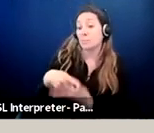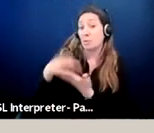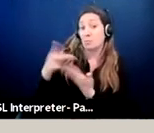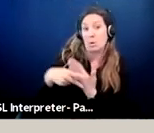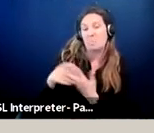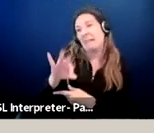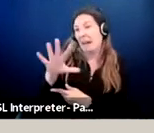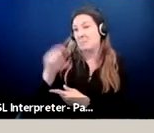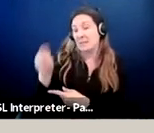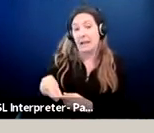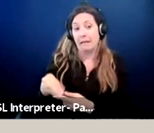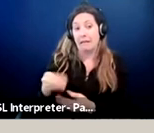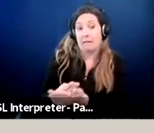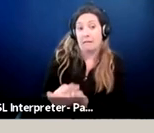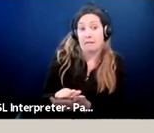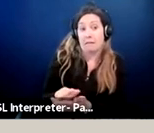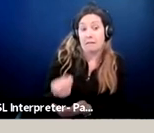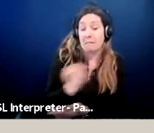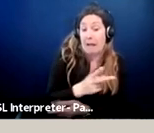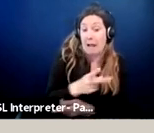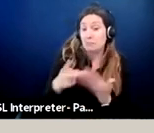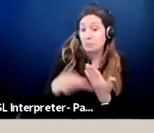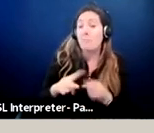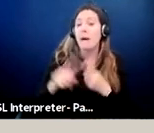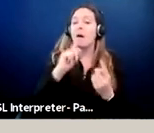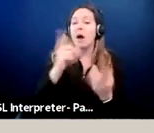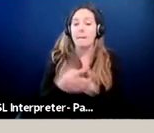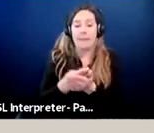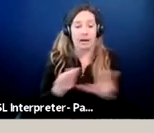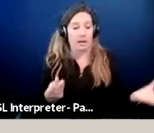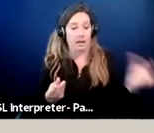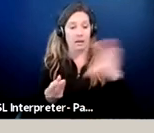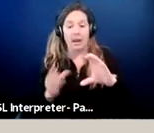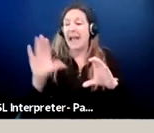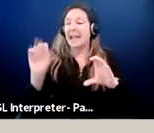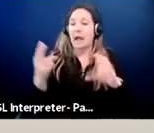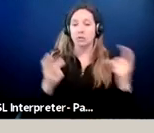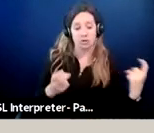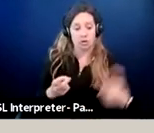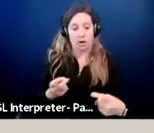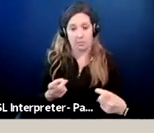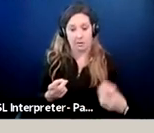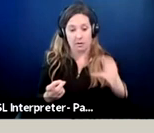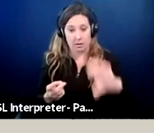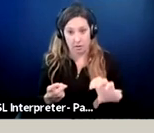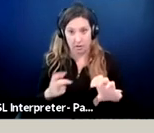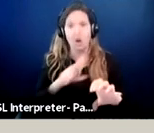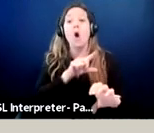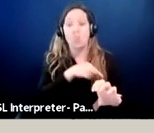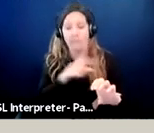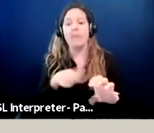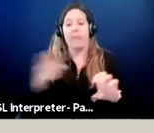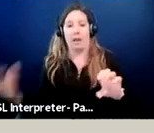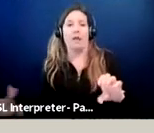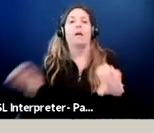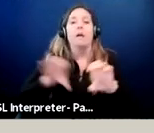of them, but they're also a dollar-to-dollar match. So you need some sort of cash contribution to qualify. How do you find these programs? There's